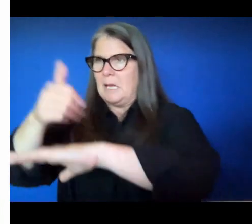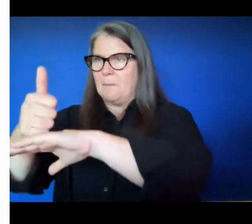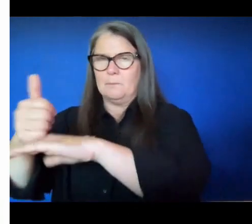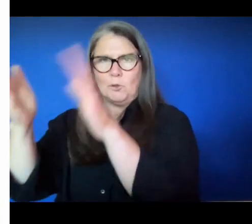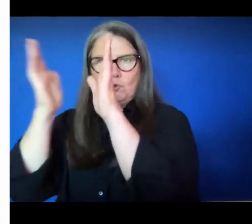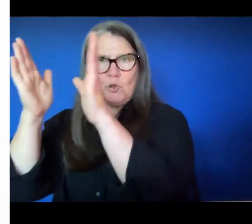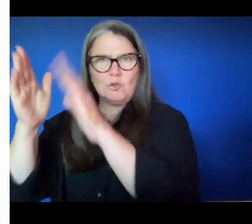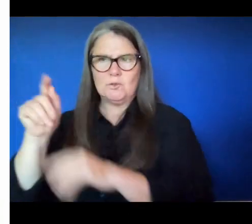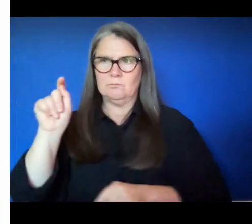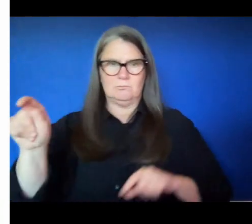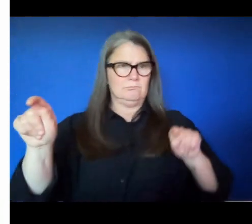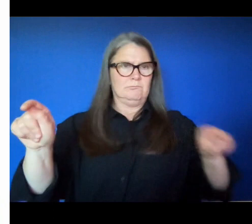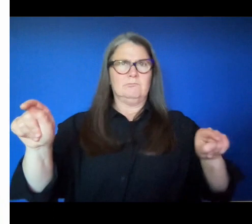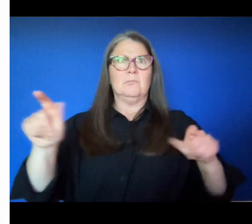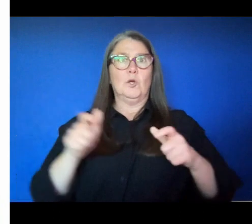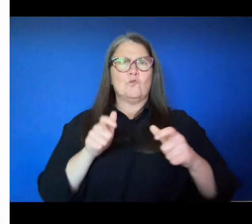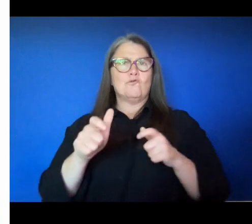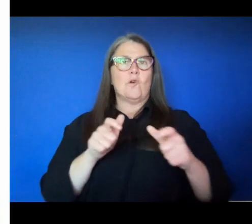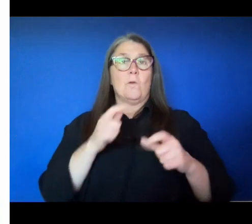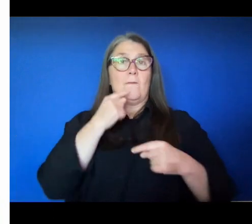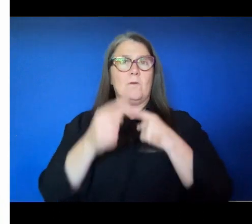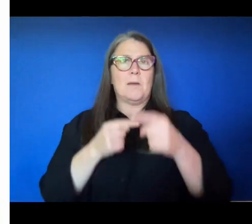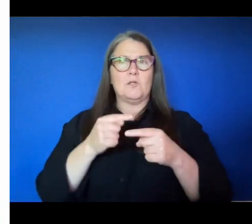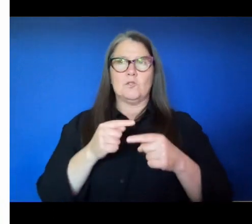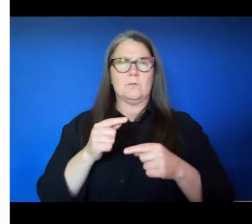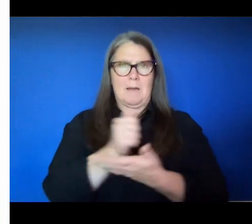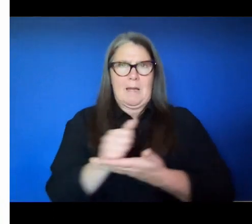central and comes first. And then,